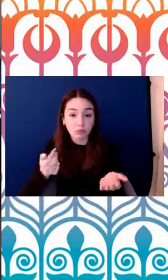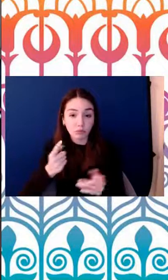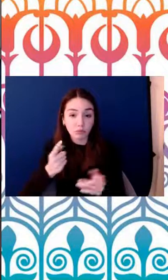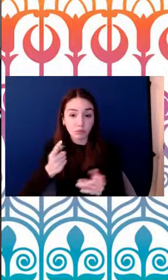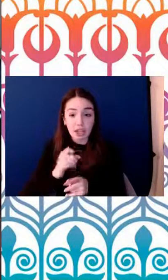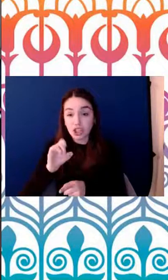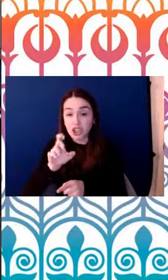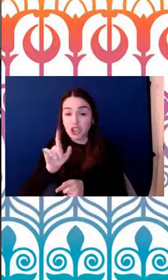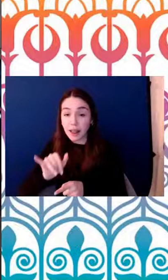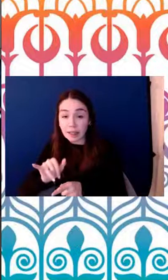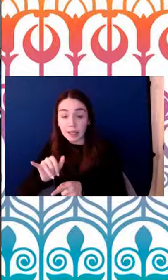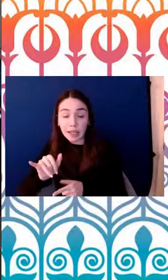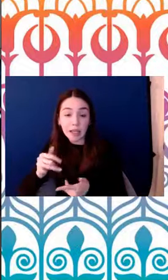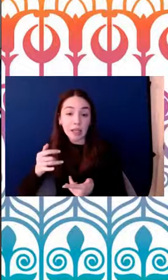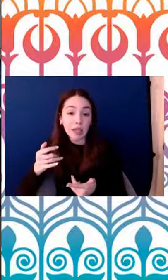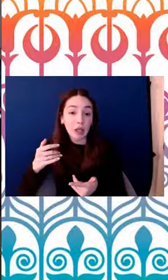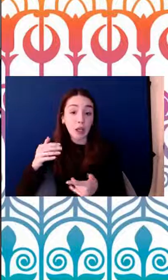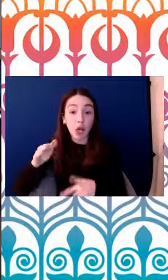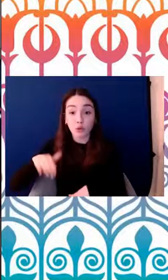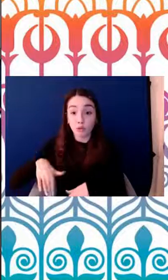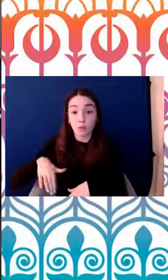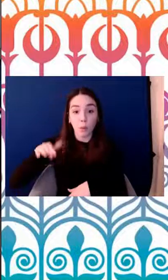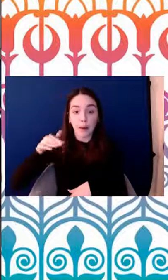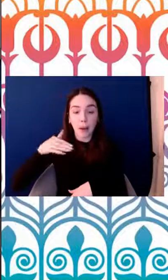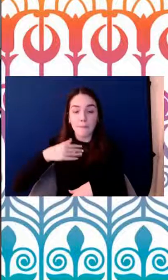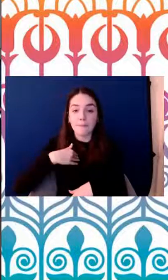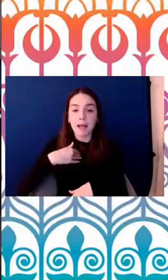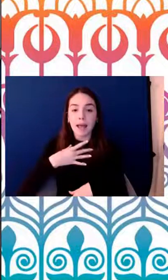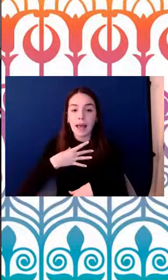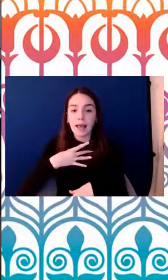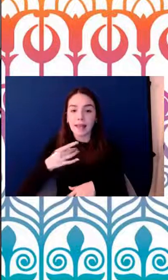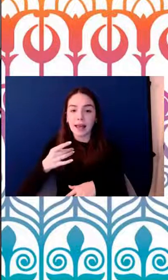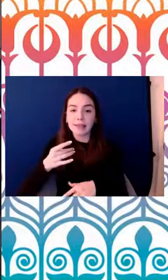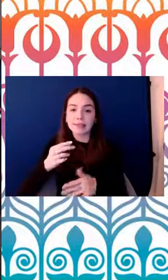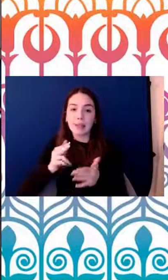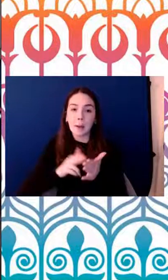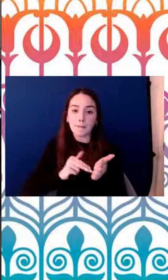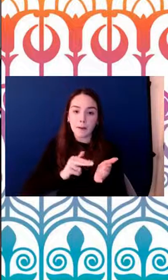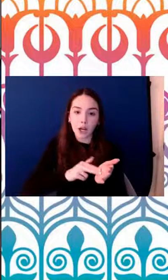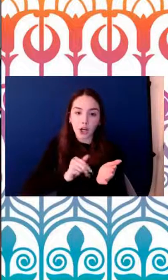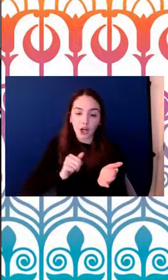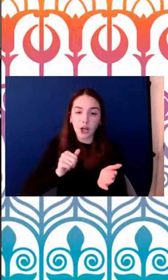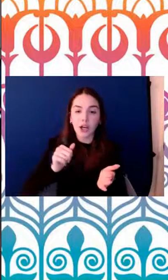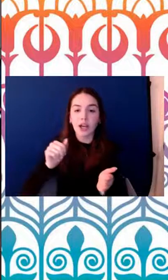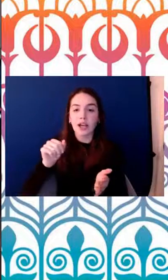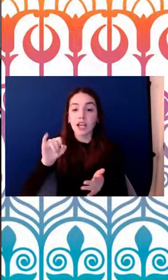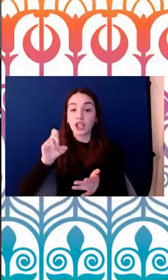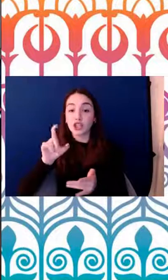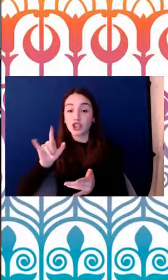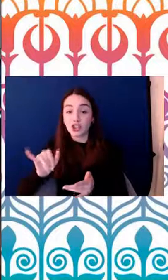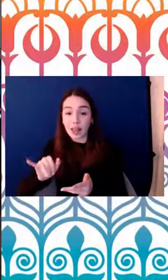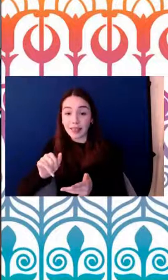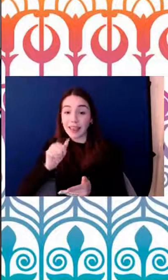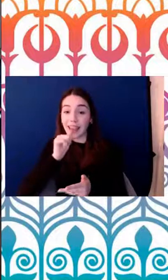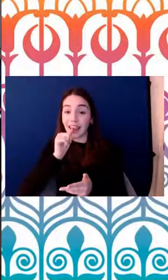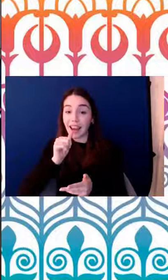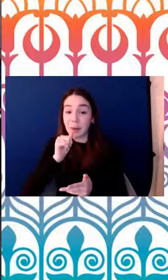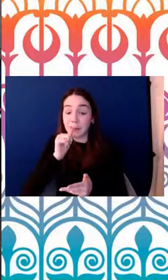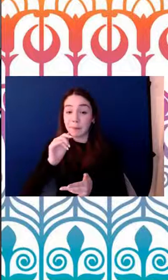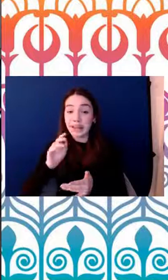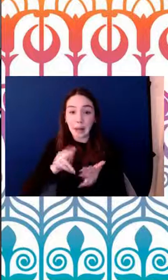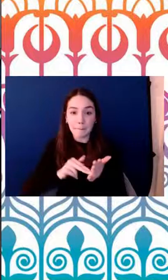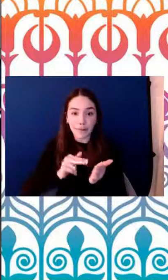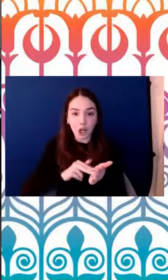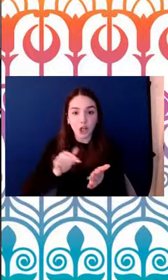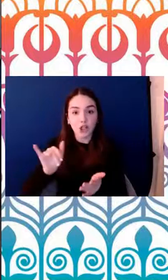used to like to put butter, jelly, and peanut butter. So there's a lot of things that you can put on toast that are